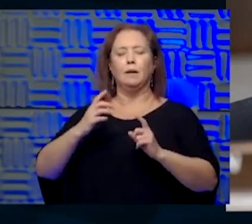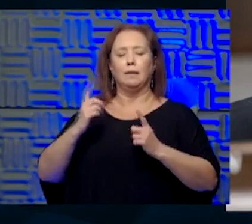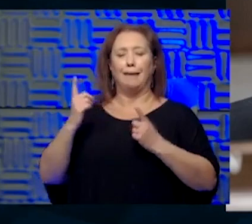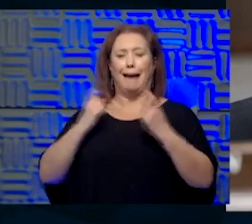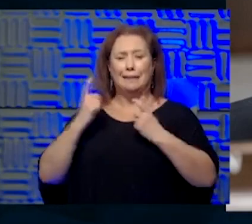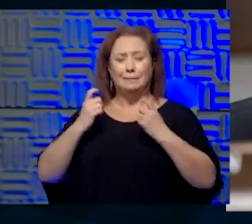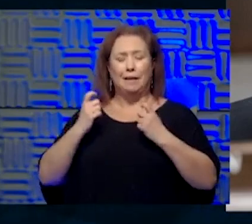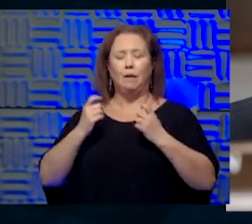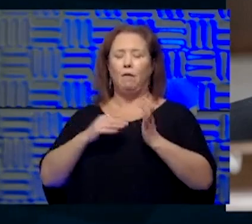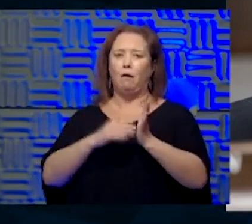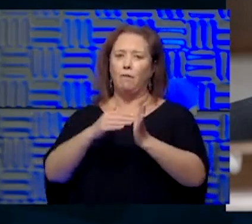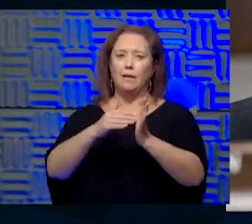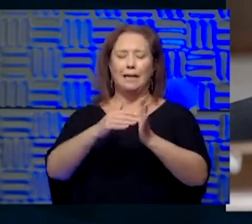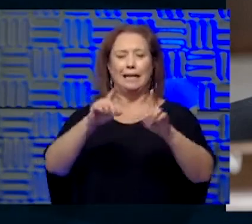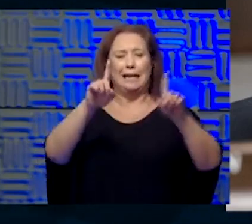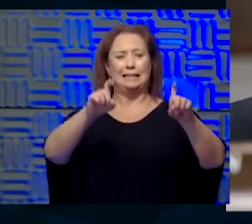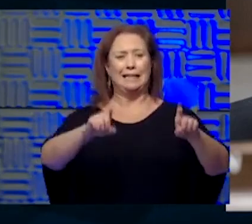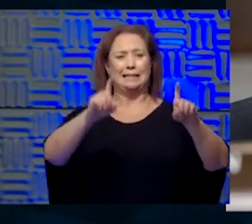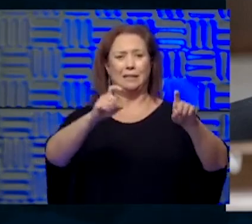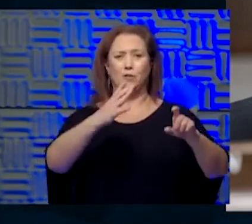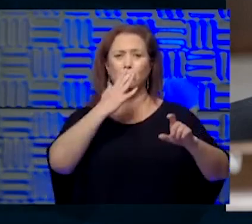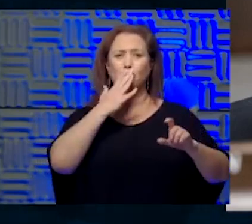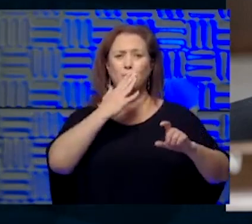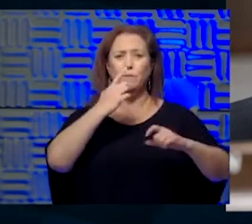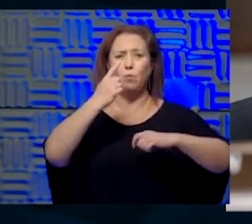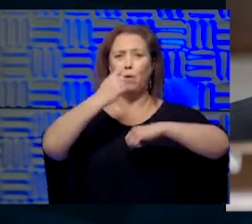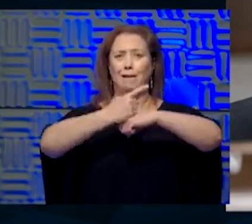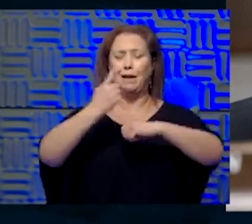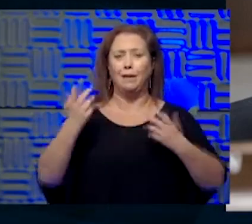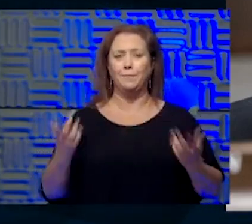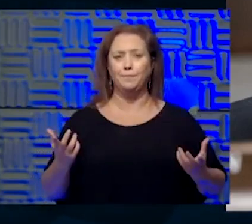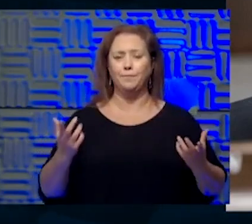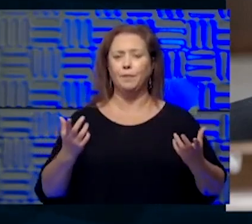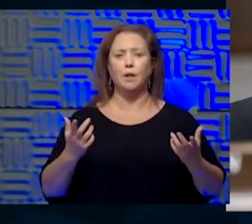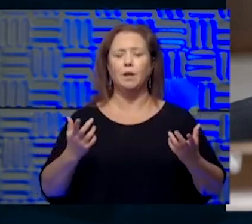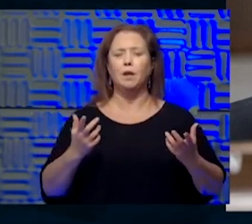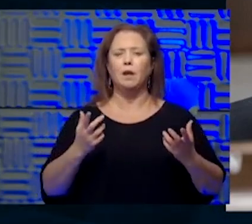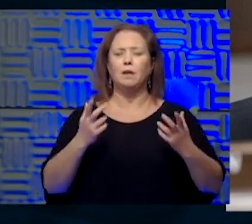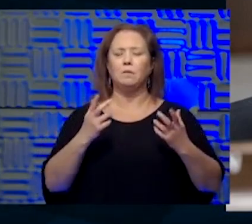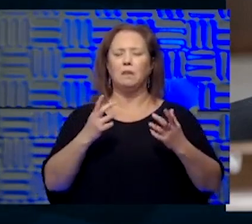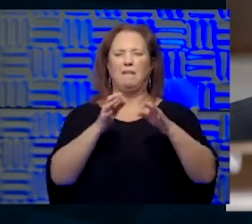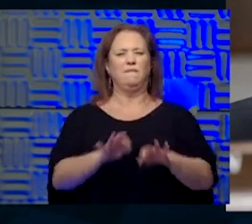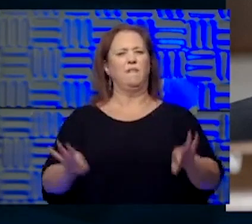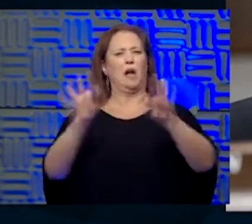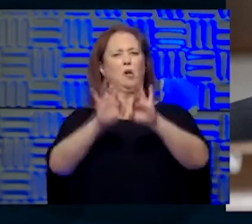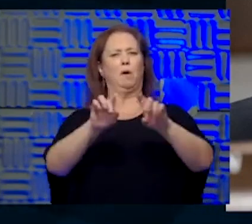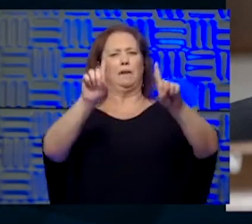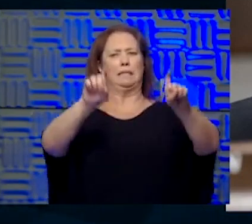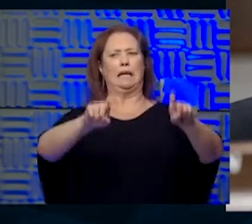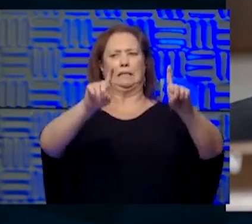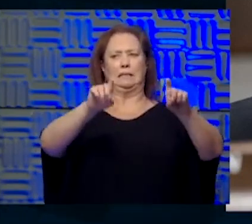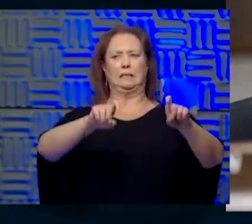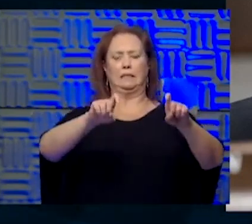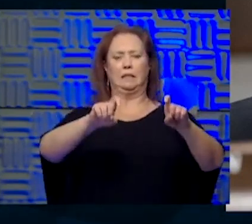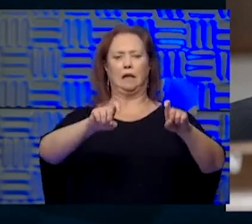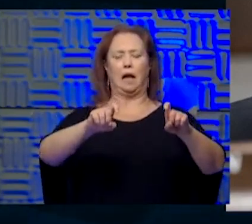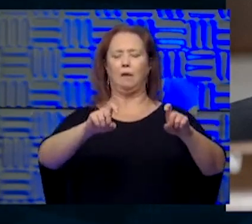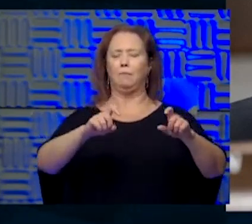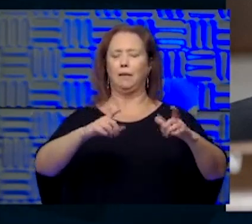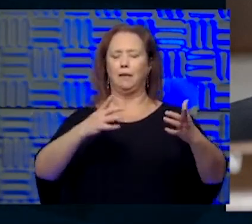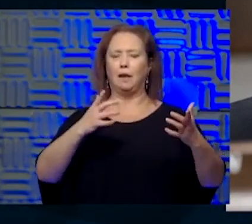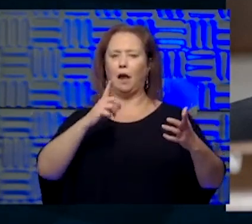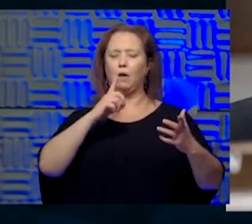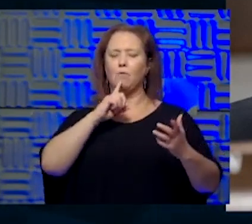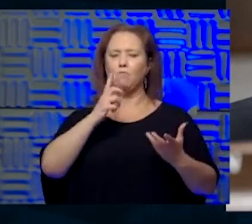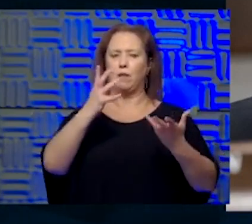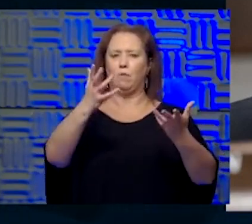several occasions is, but a test is only good for one day. So what is the value of the test? I'd be delighted to know